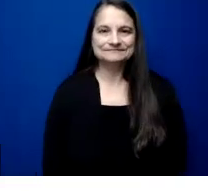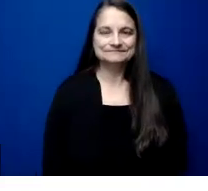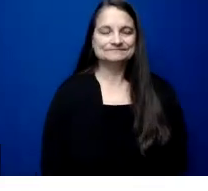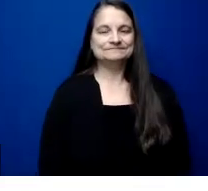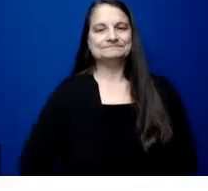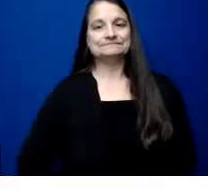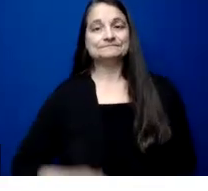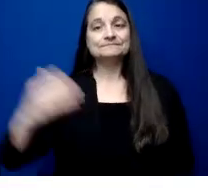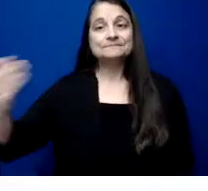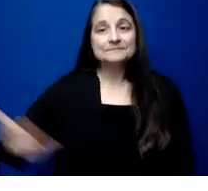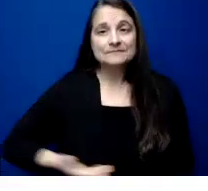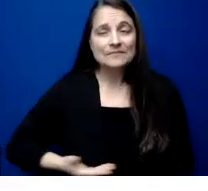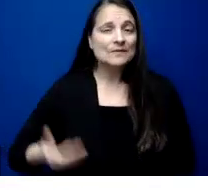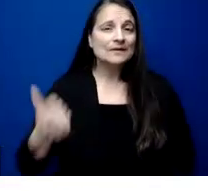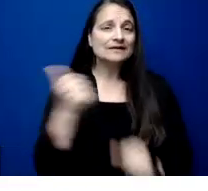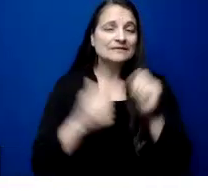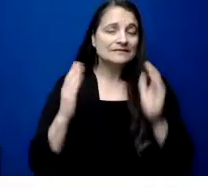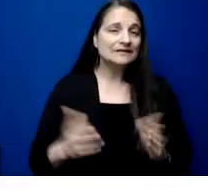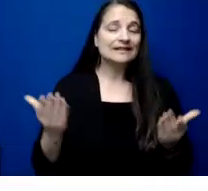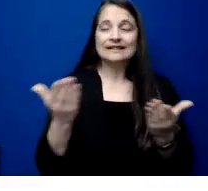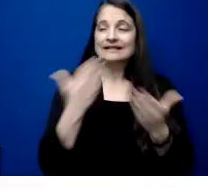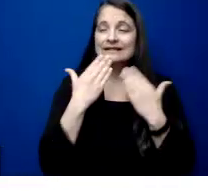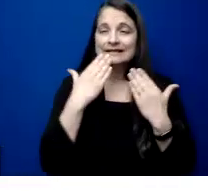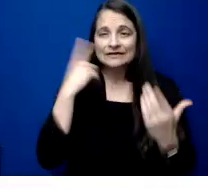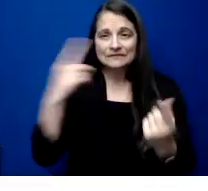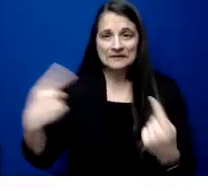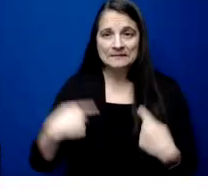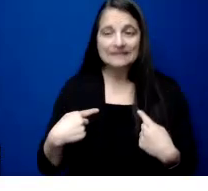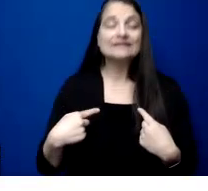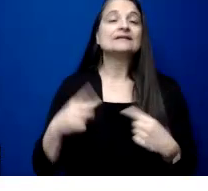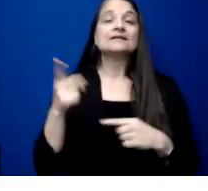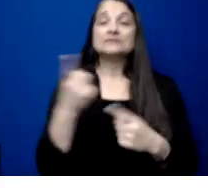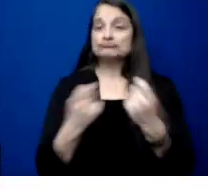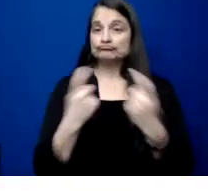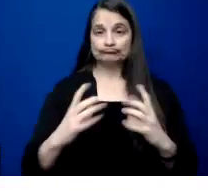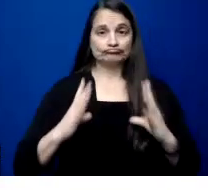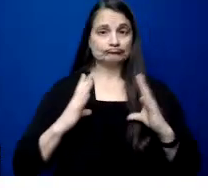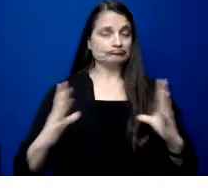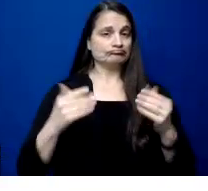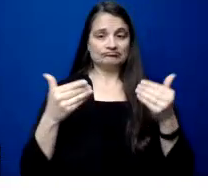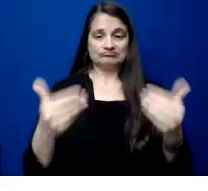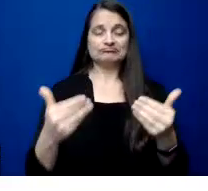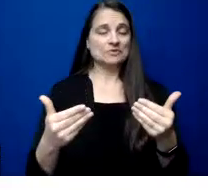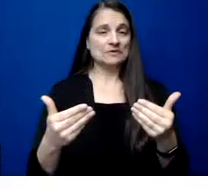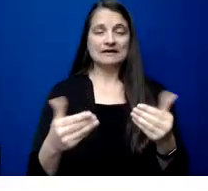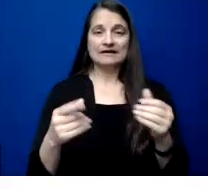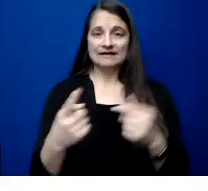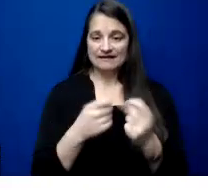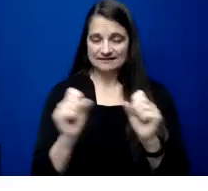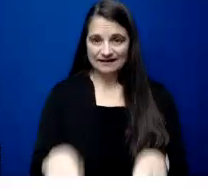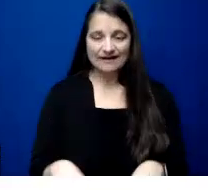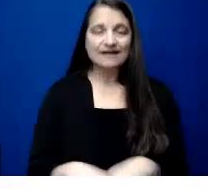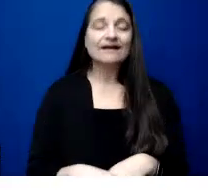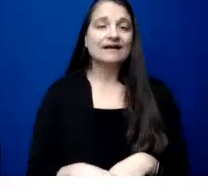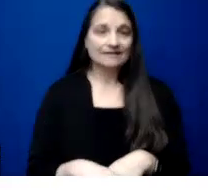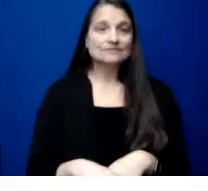So welcome everyone. Thank you for being here today. Questions are very welcome to us throughout the session. So please feel free